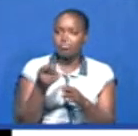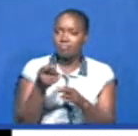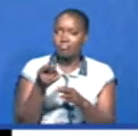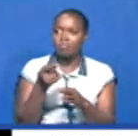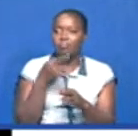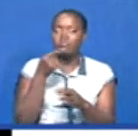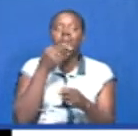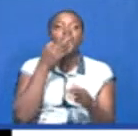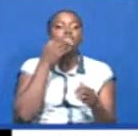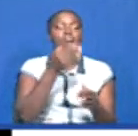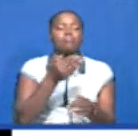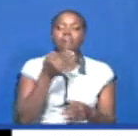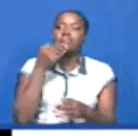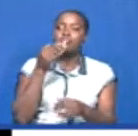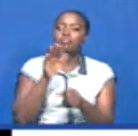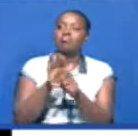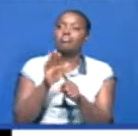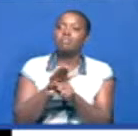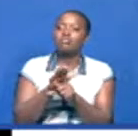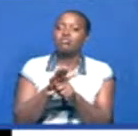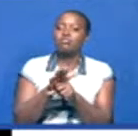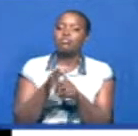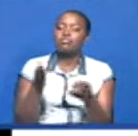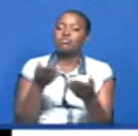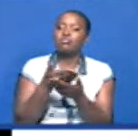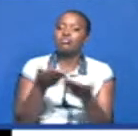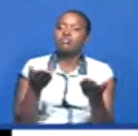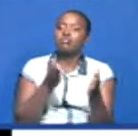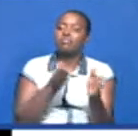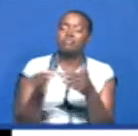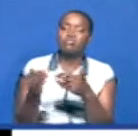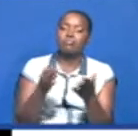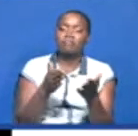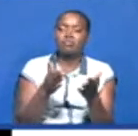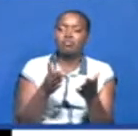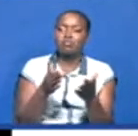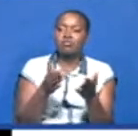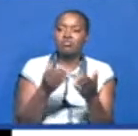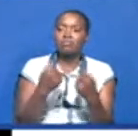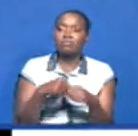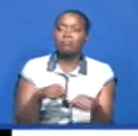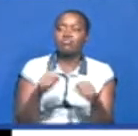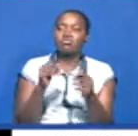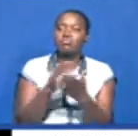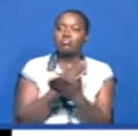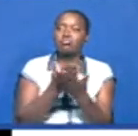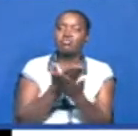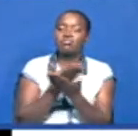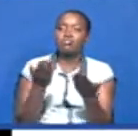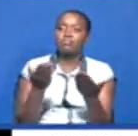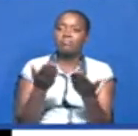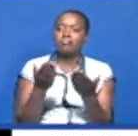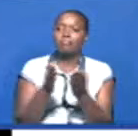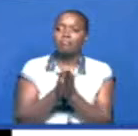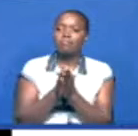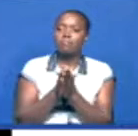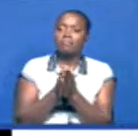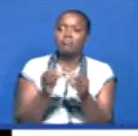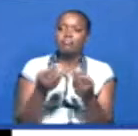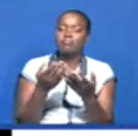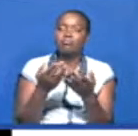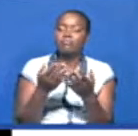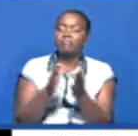thank you so much for giving me this opportunity to be able to share with you and to give you that